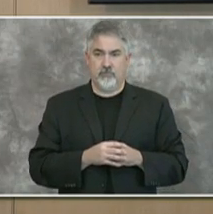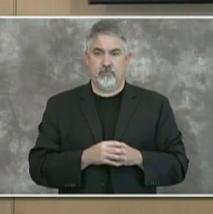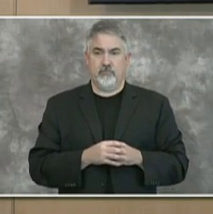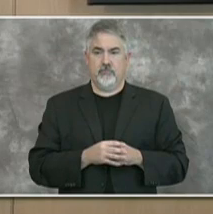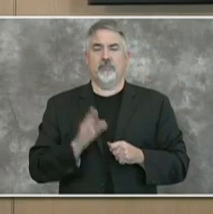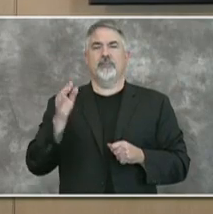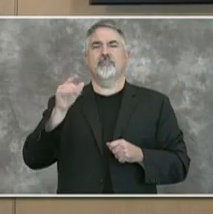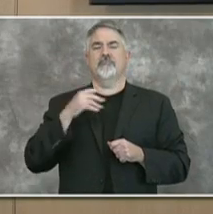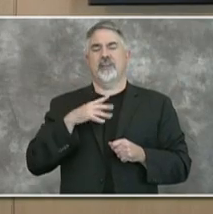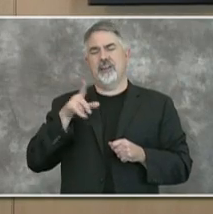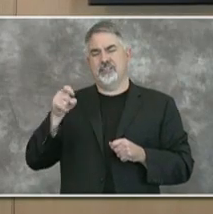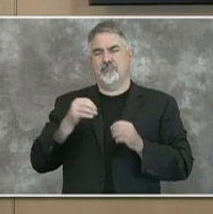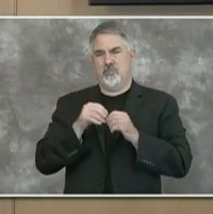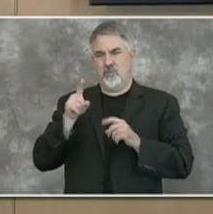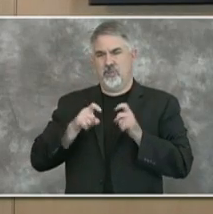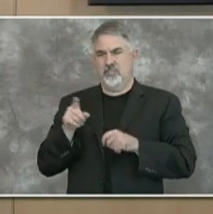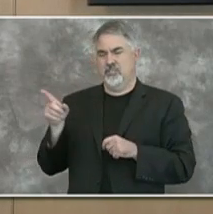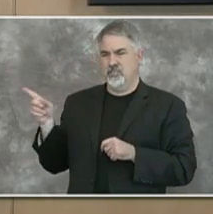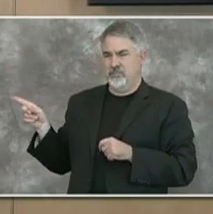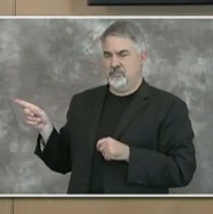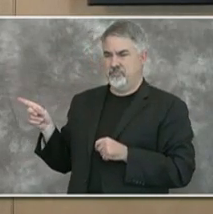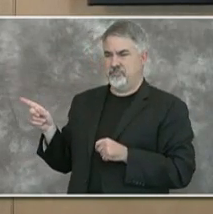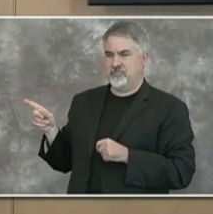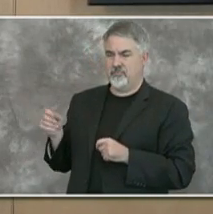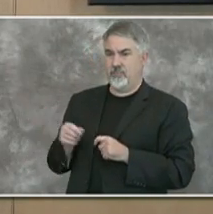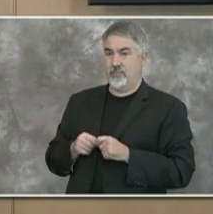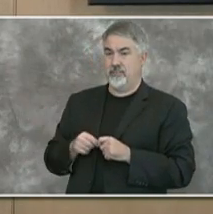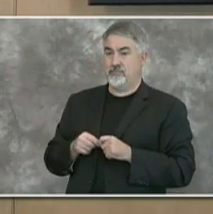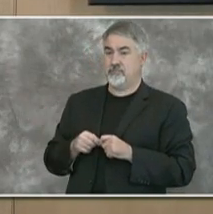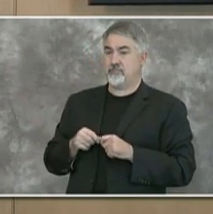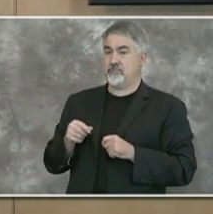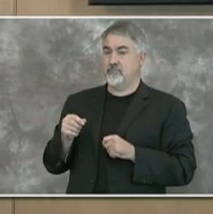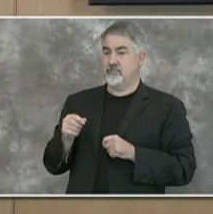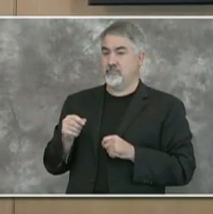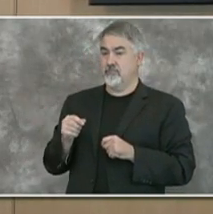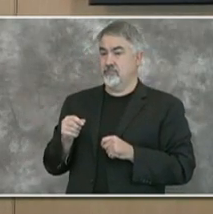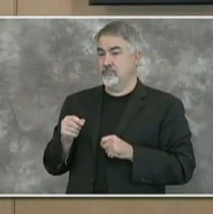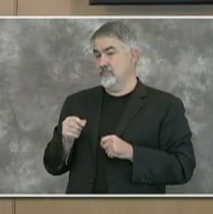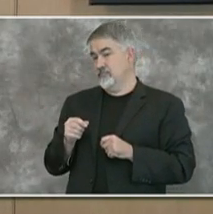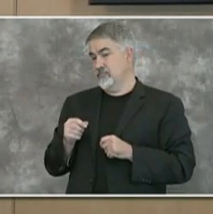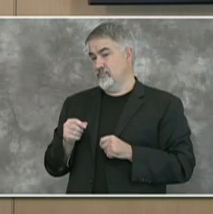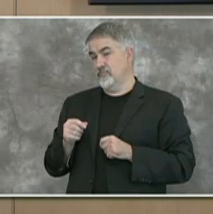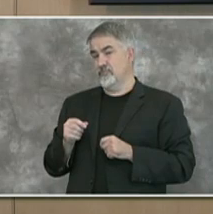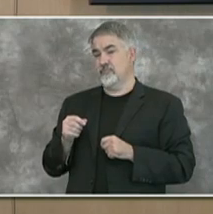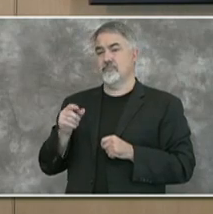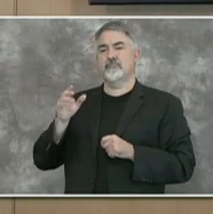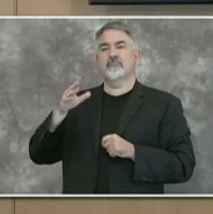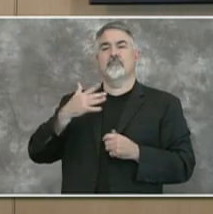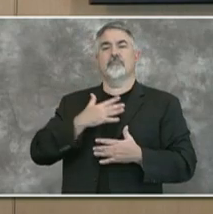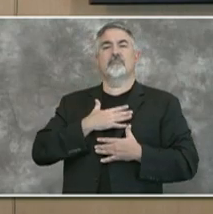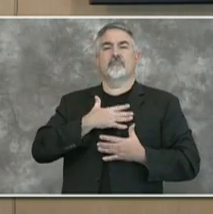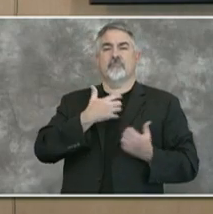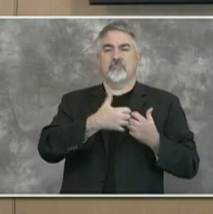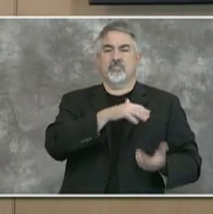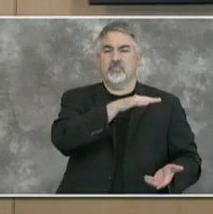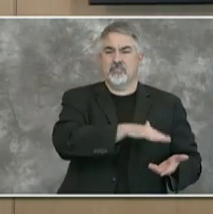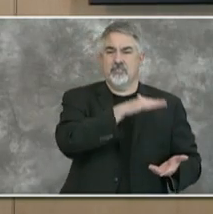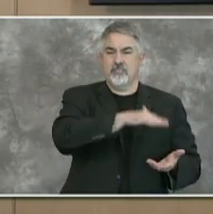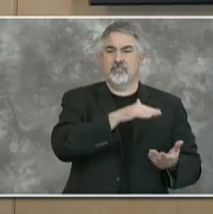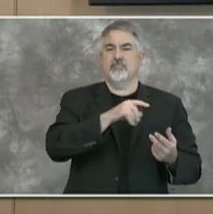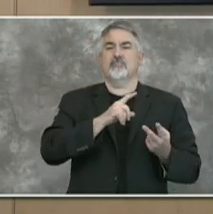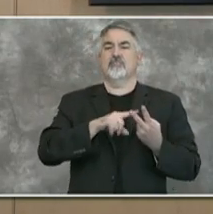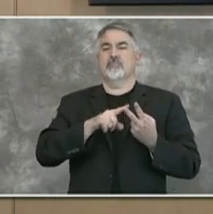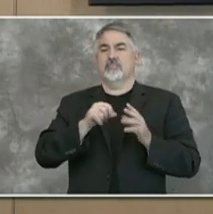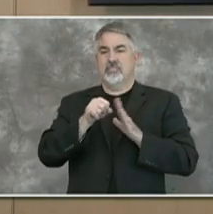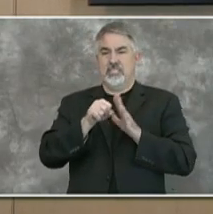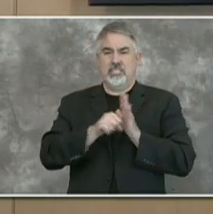at a state level, where states say that they're literally competing with each other, states bidding each other up for things like ventilators and masks. On a county level, are we seeing that?